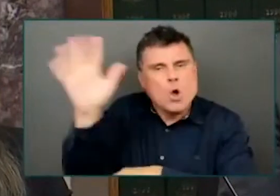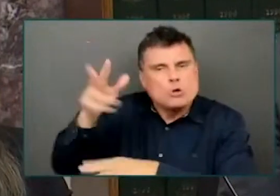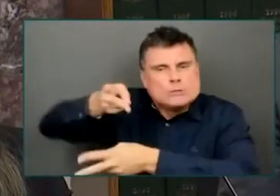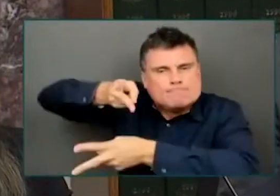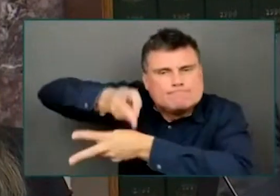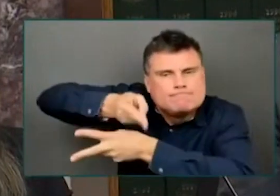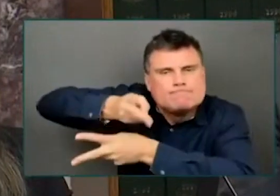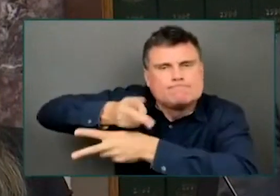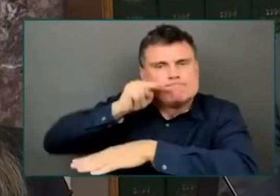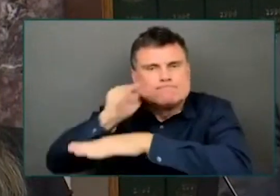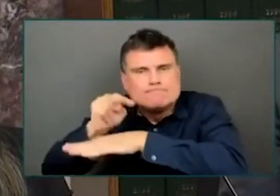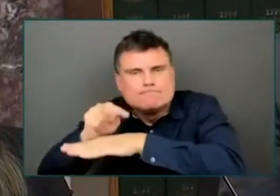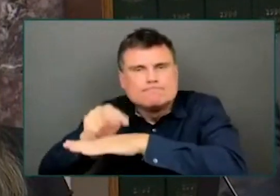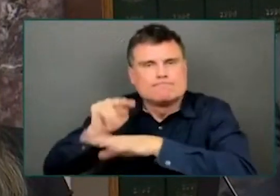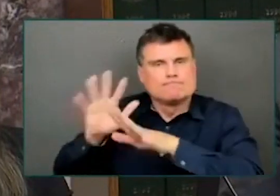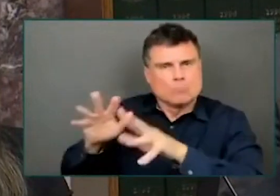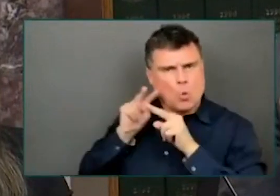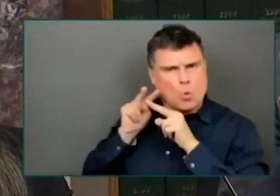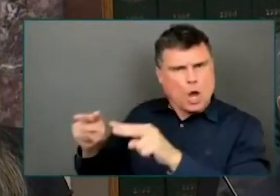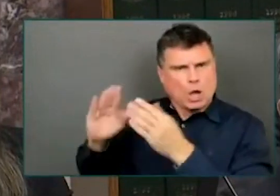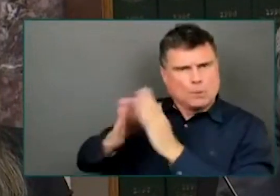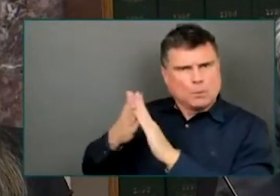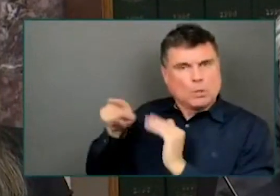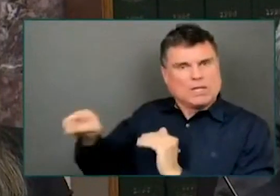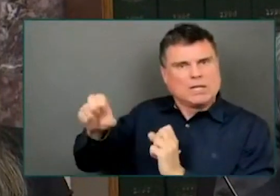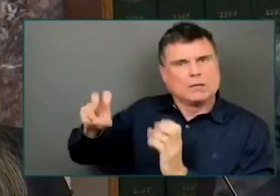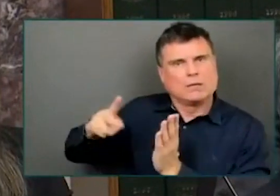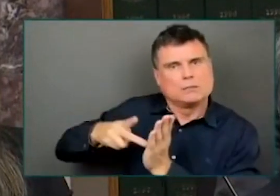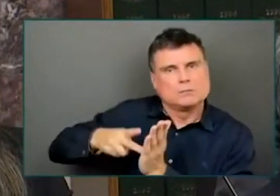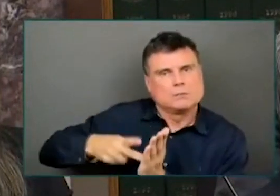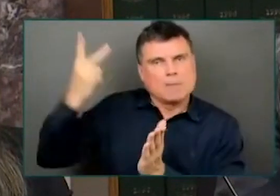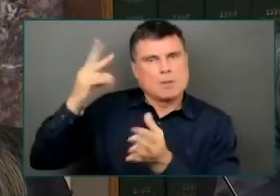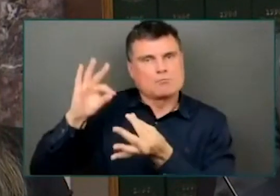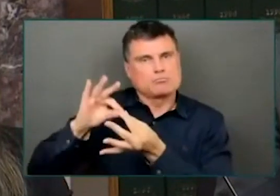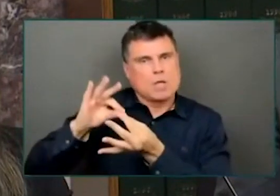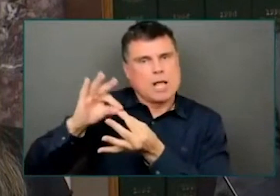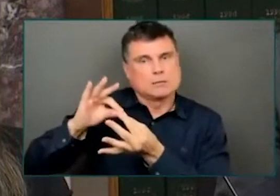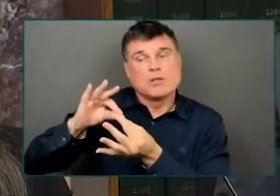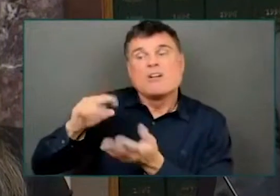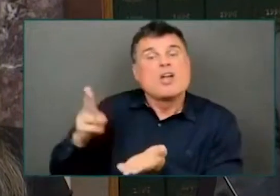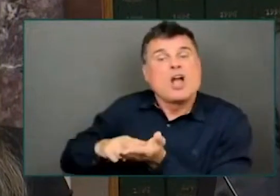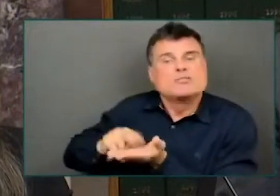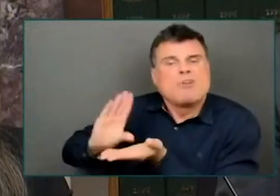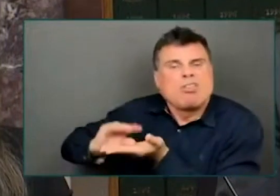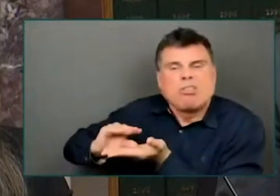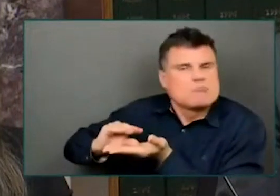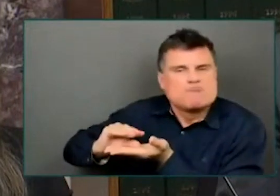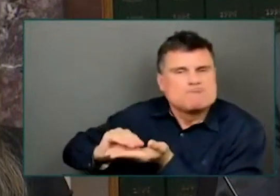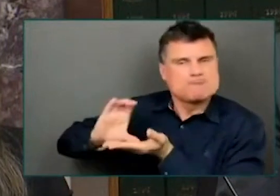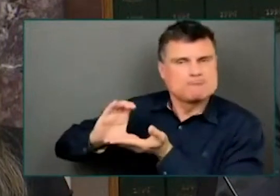Speaker. This is just one example of how reconciliation is moving forward here in British Columbia.